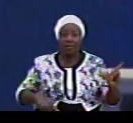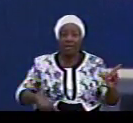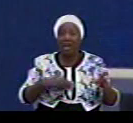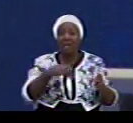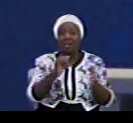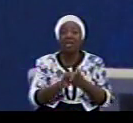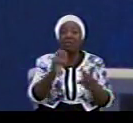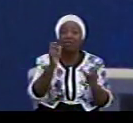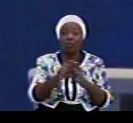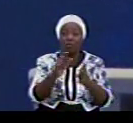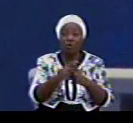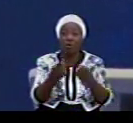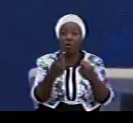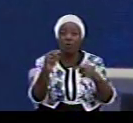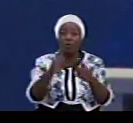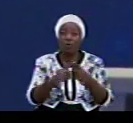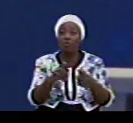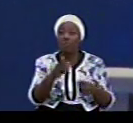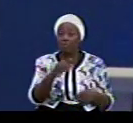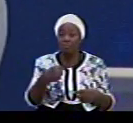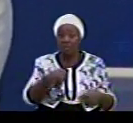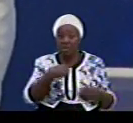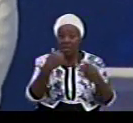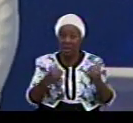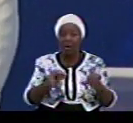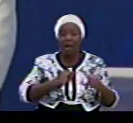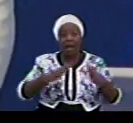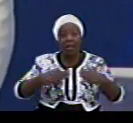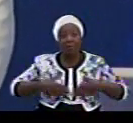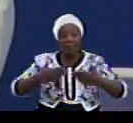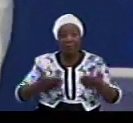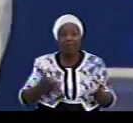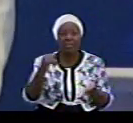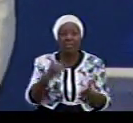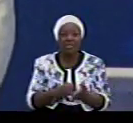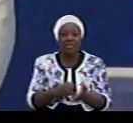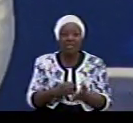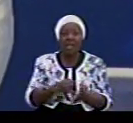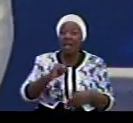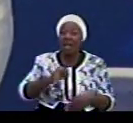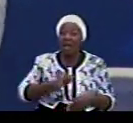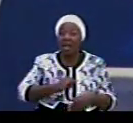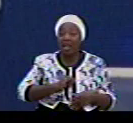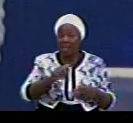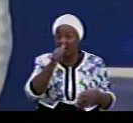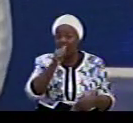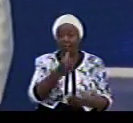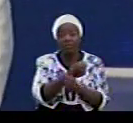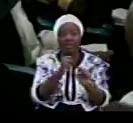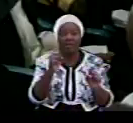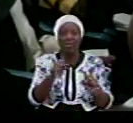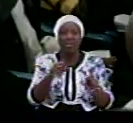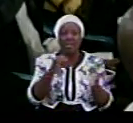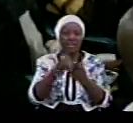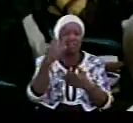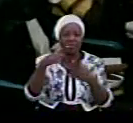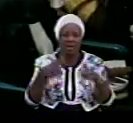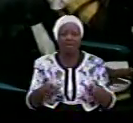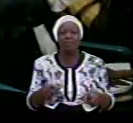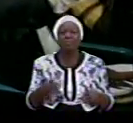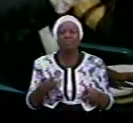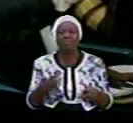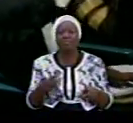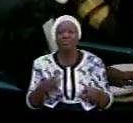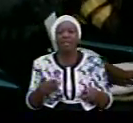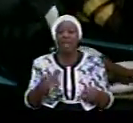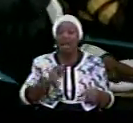word comes to me now. I confess it. I am saved. It will happen. I